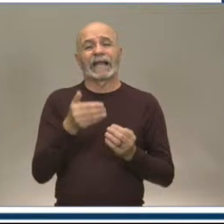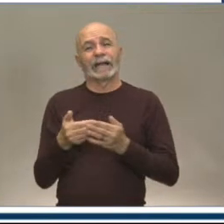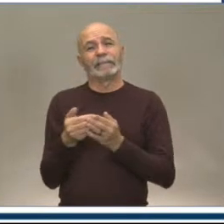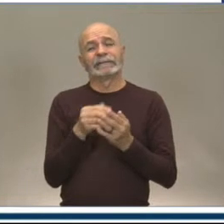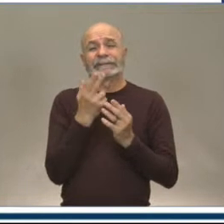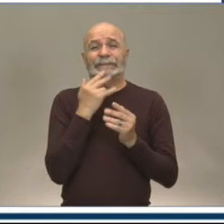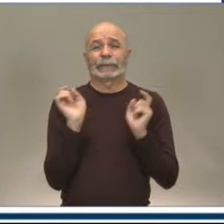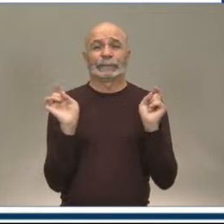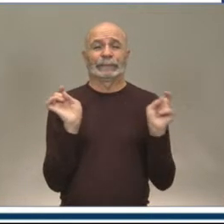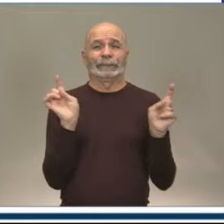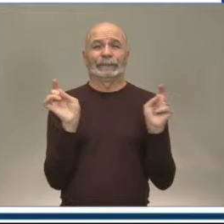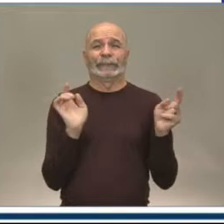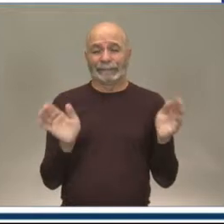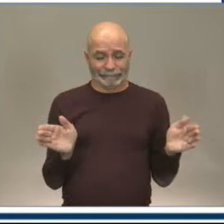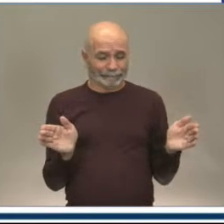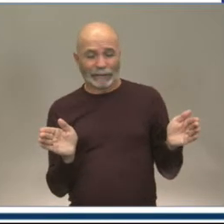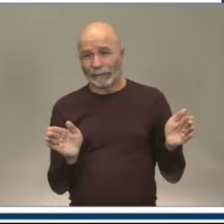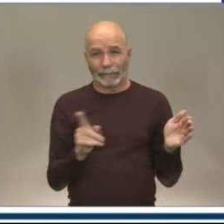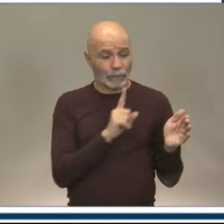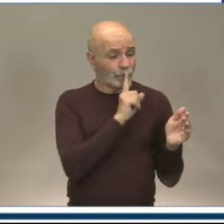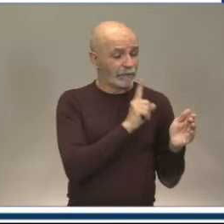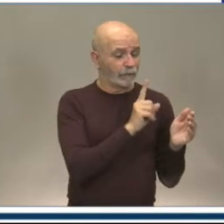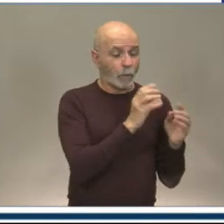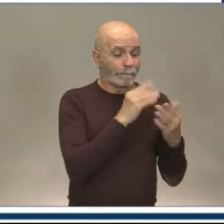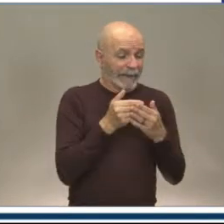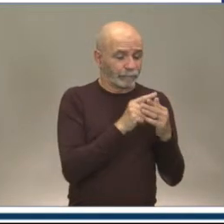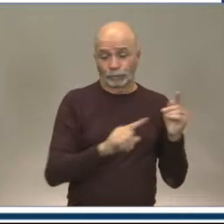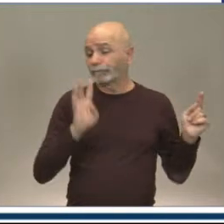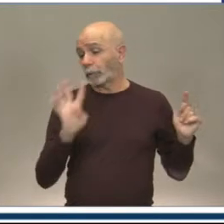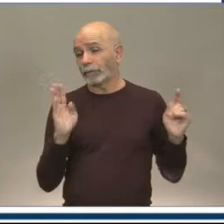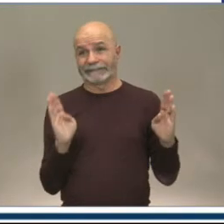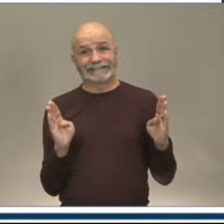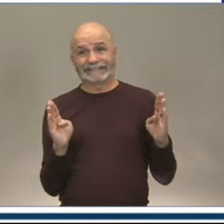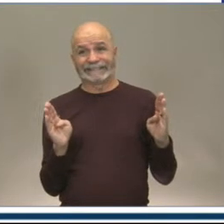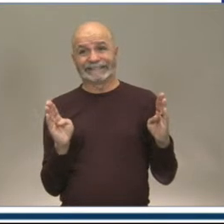old? So that data is still being,